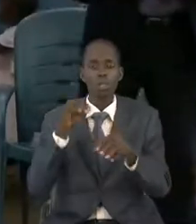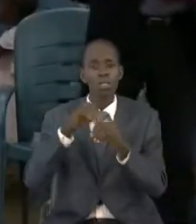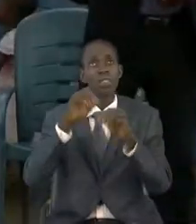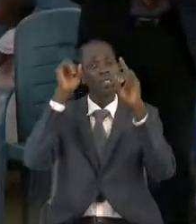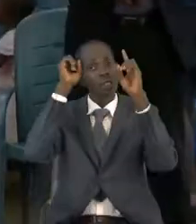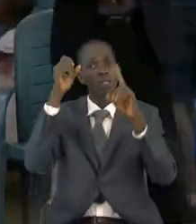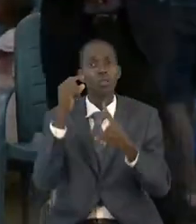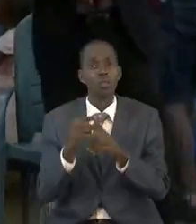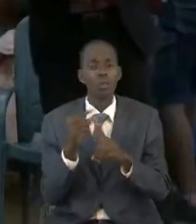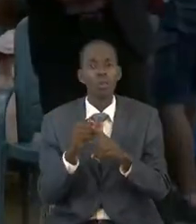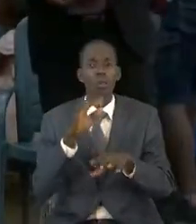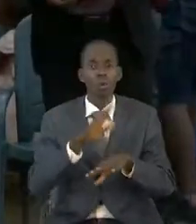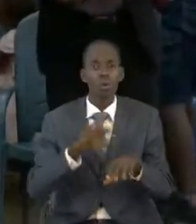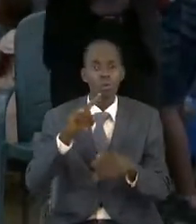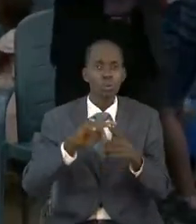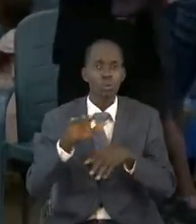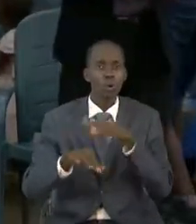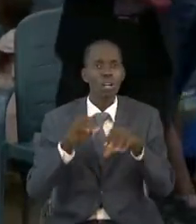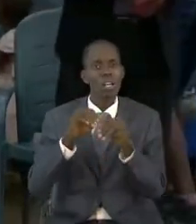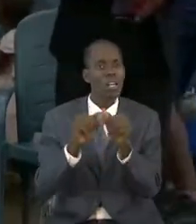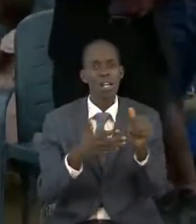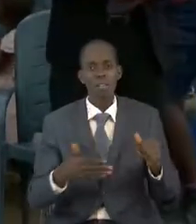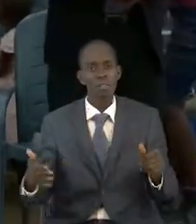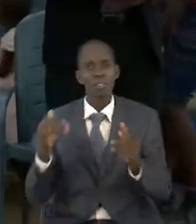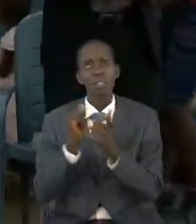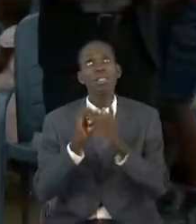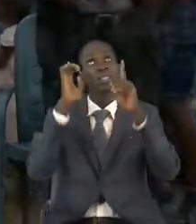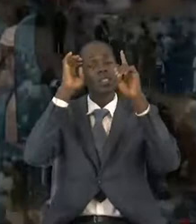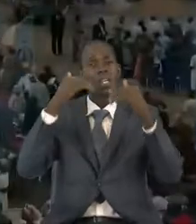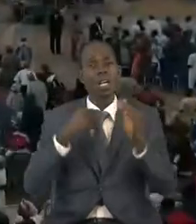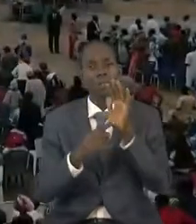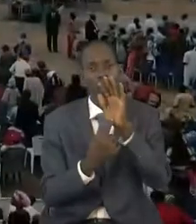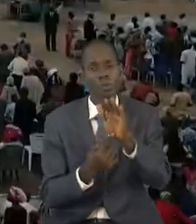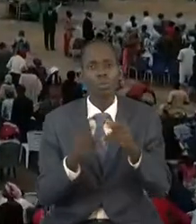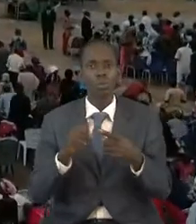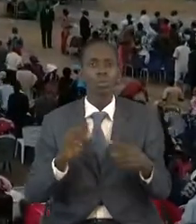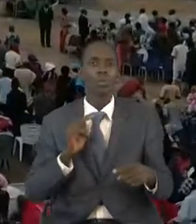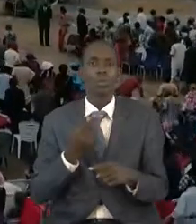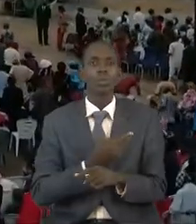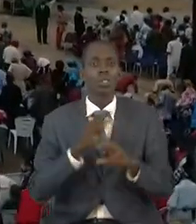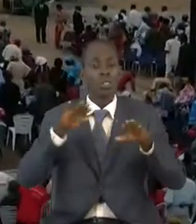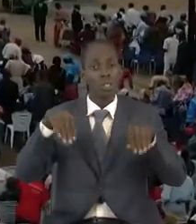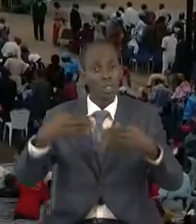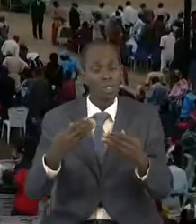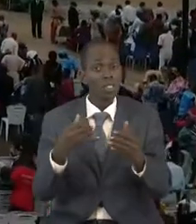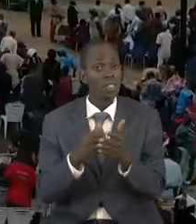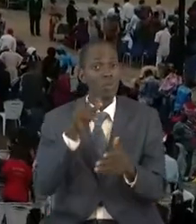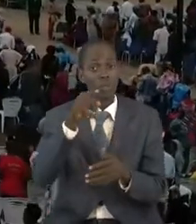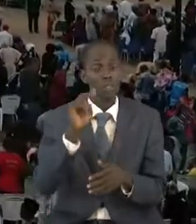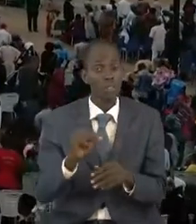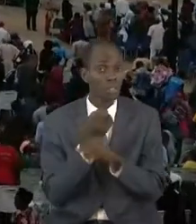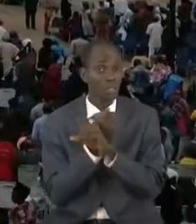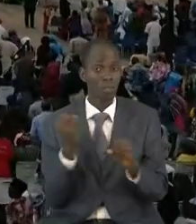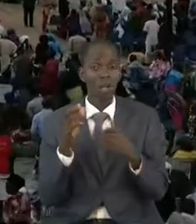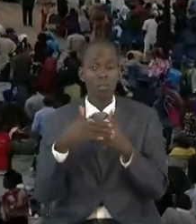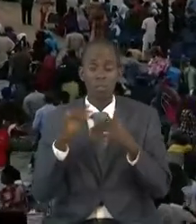in everything he has revealed unto us. It takes salvation, that's how to enter. It takes salvation, that has to enter. And